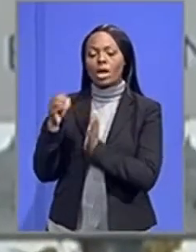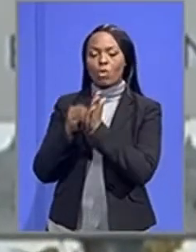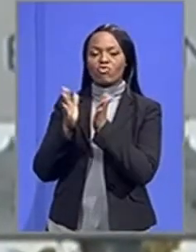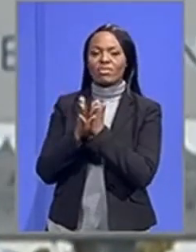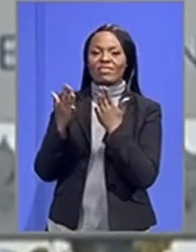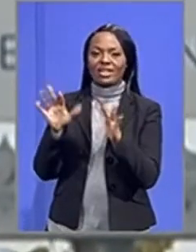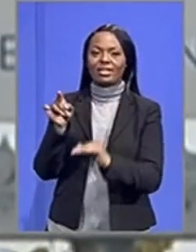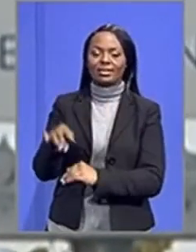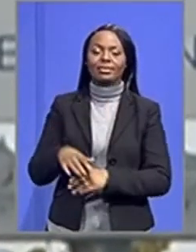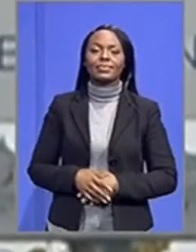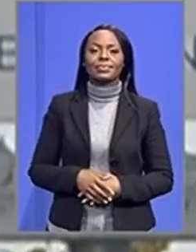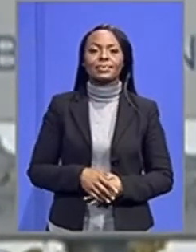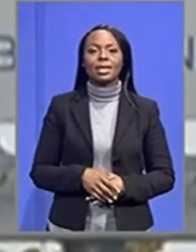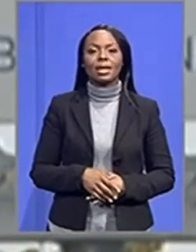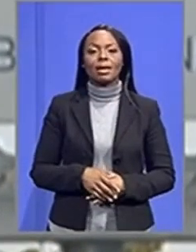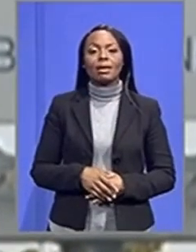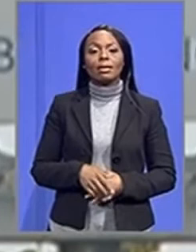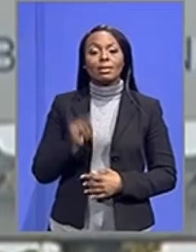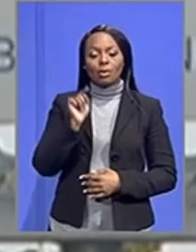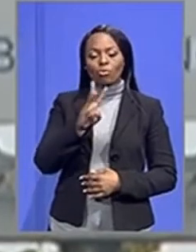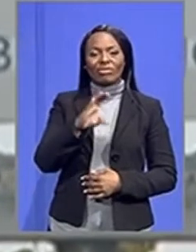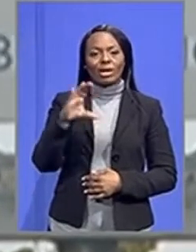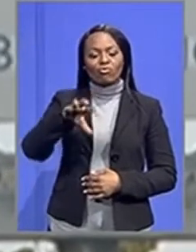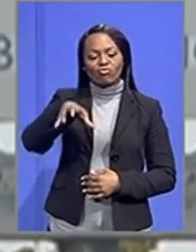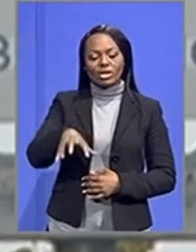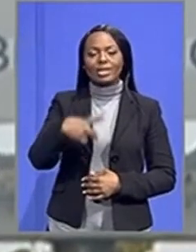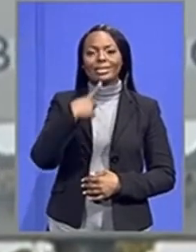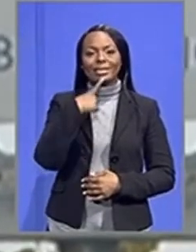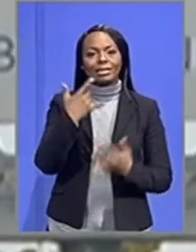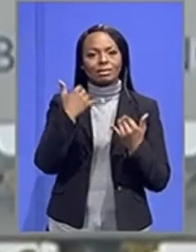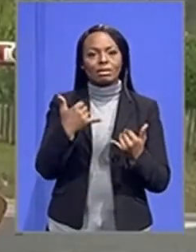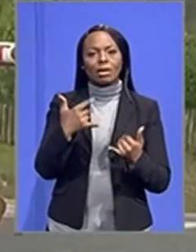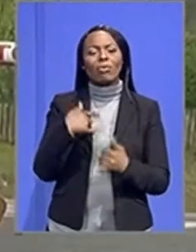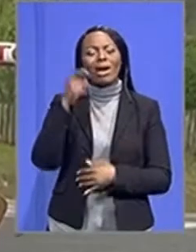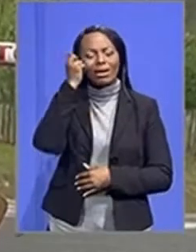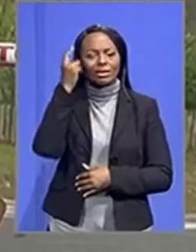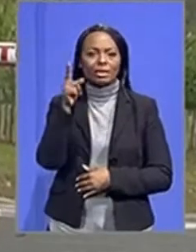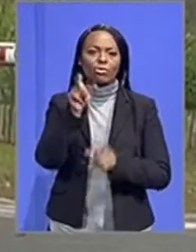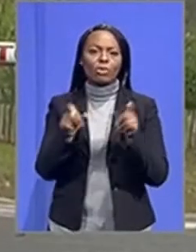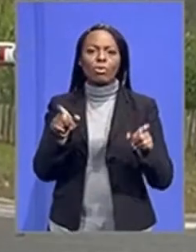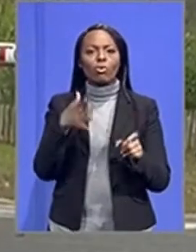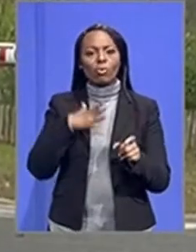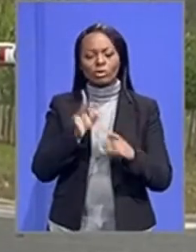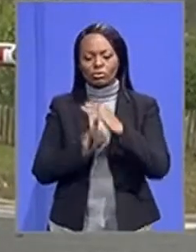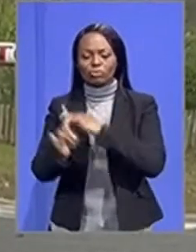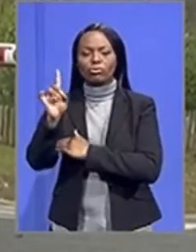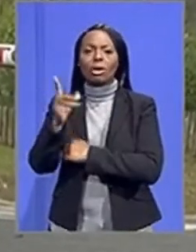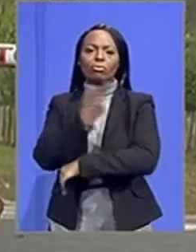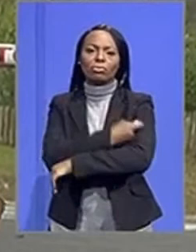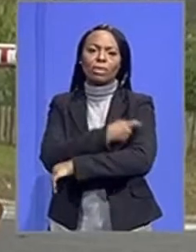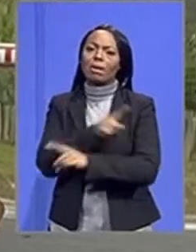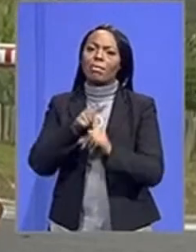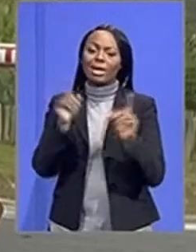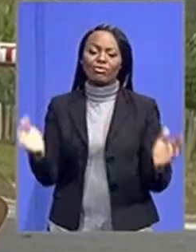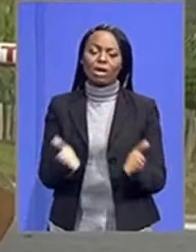ya Kapa Bophirima e re le fa e tlhaloganya gore batho ba batla go tla go enta kwa ntle ga go dira dithulaganyo ga e ba rotloetse go